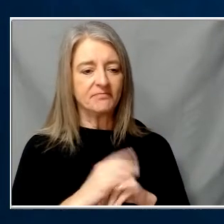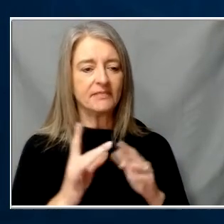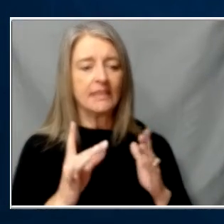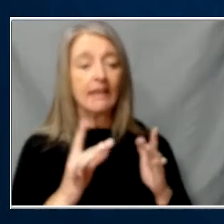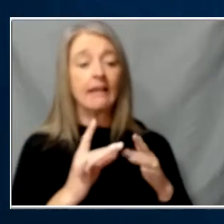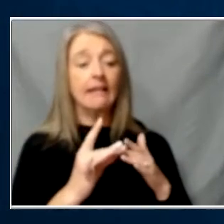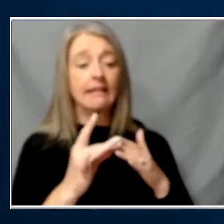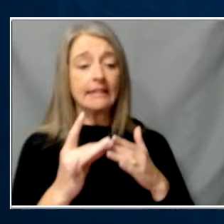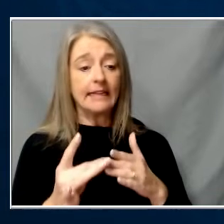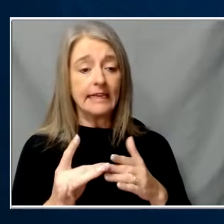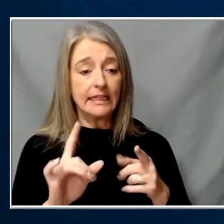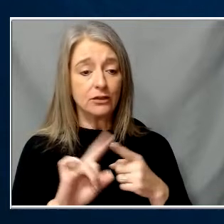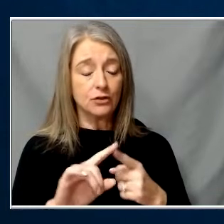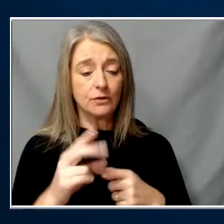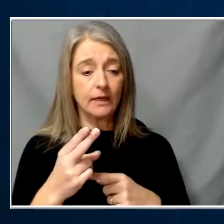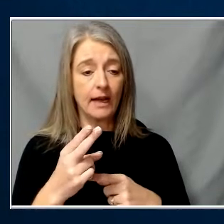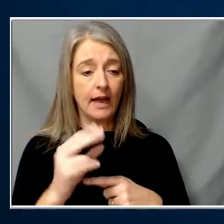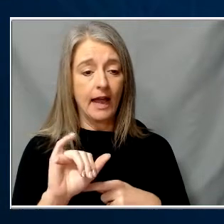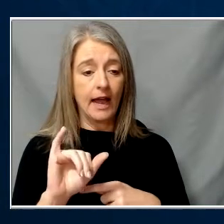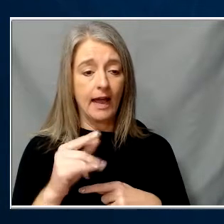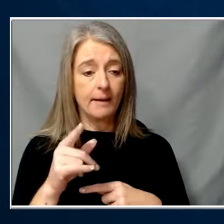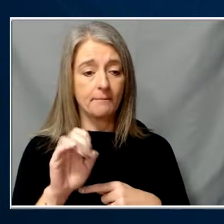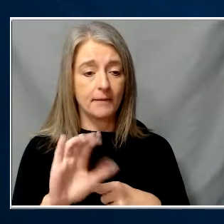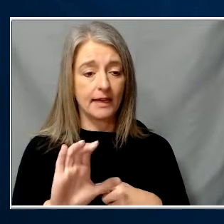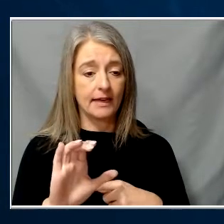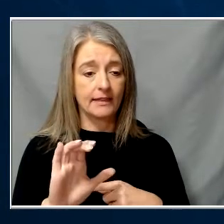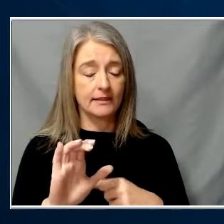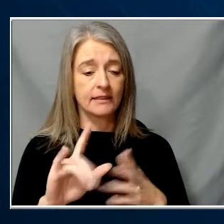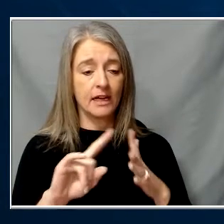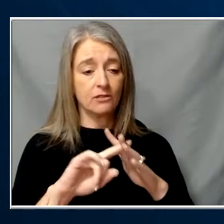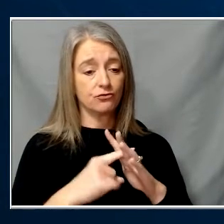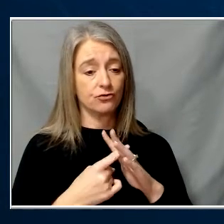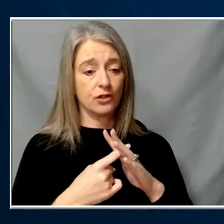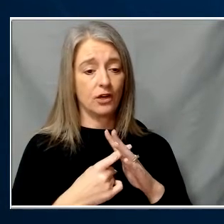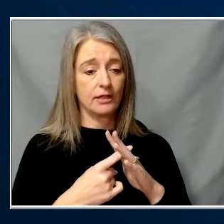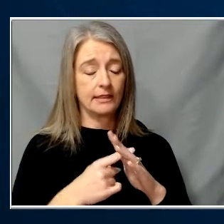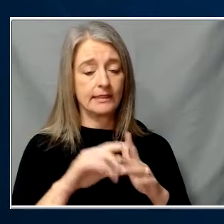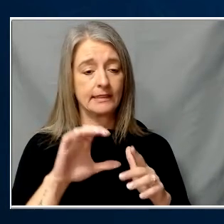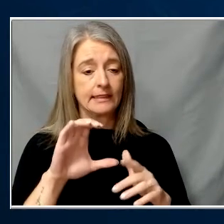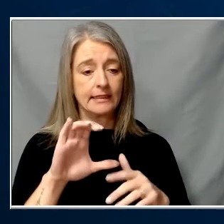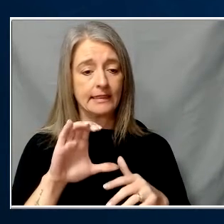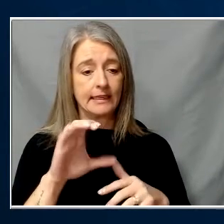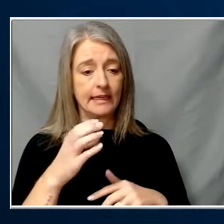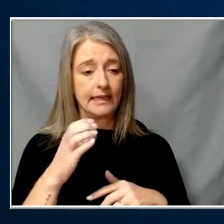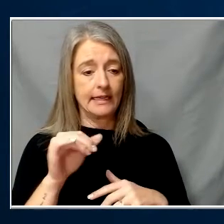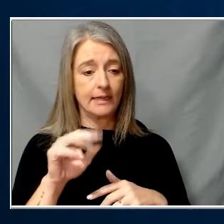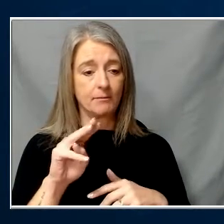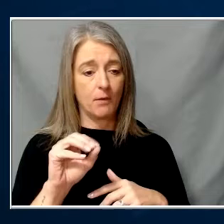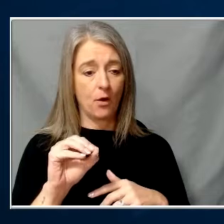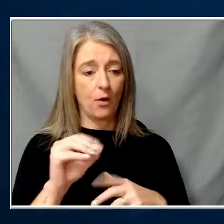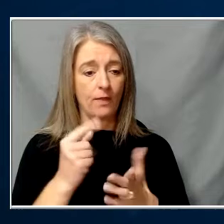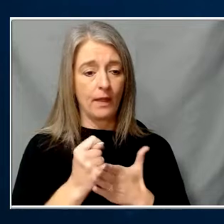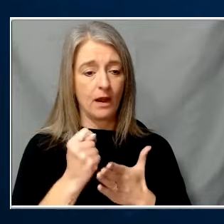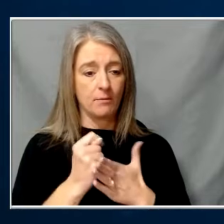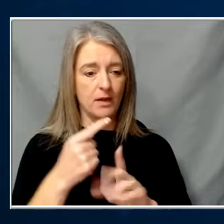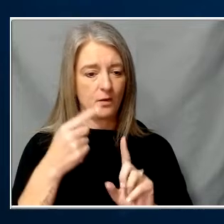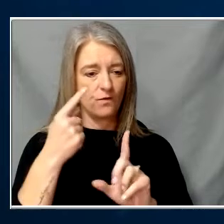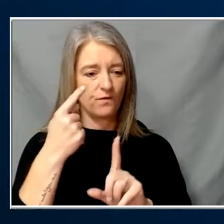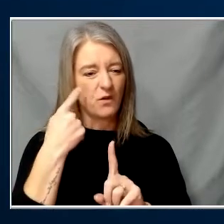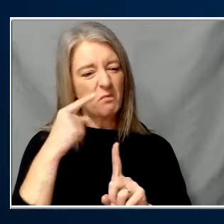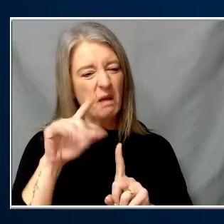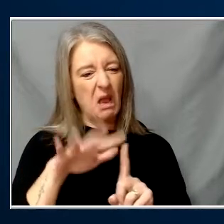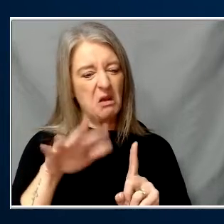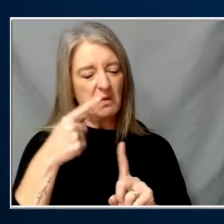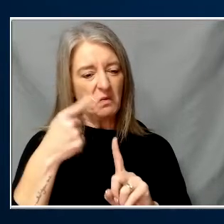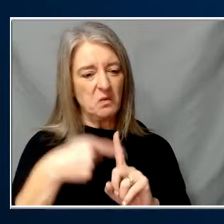the HIPEC, I had started chemotherapy again just for about a month, and felt